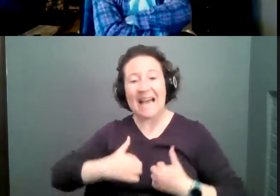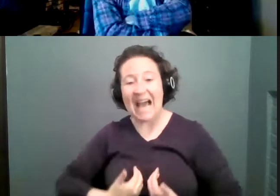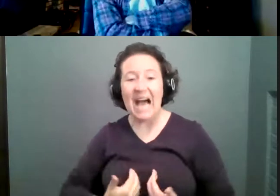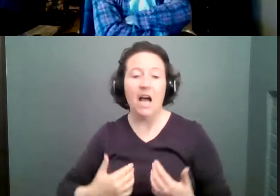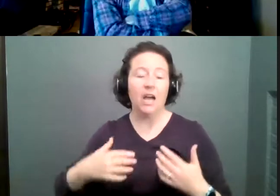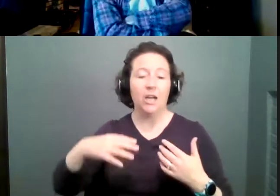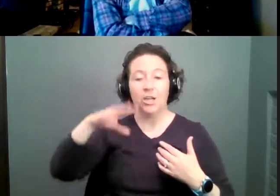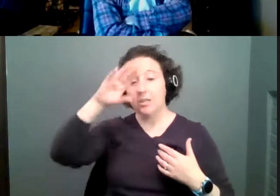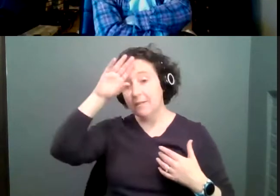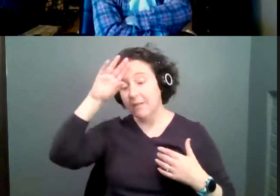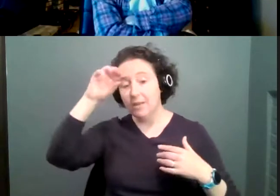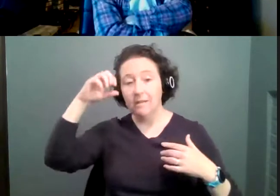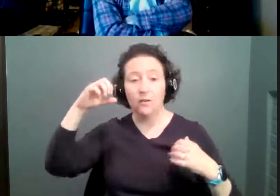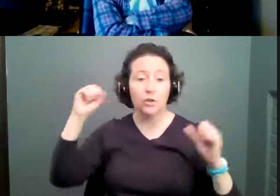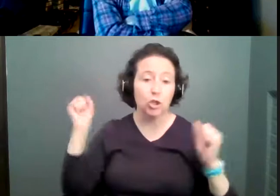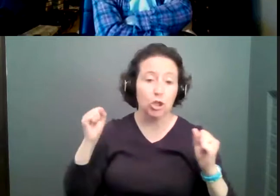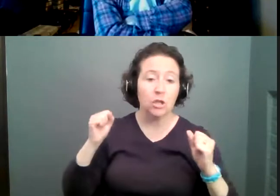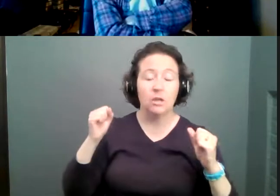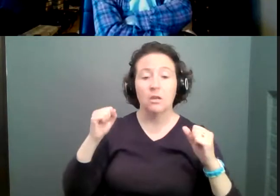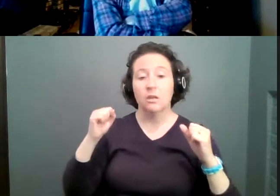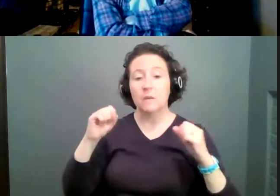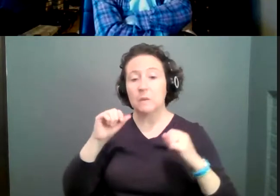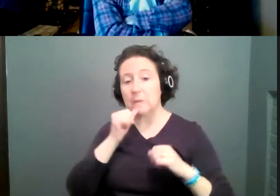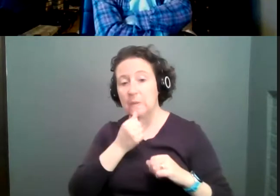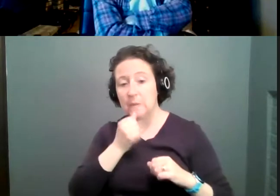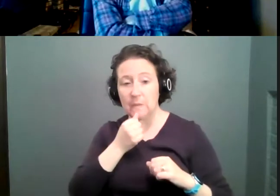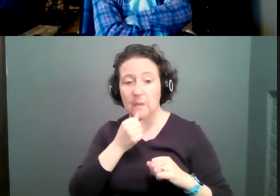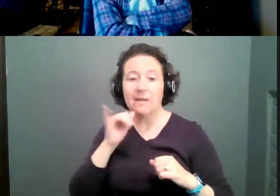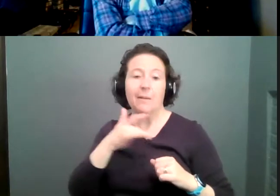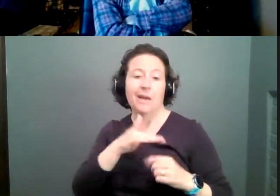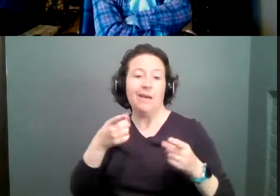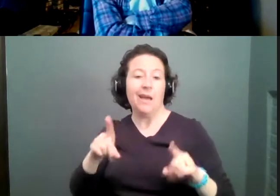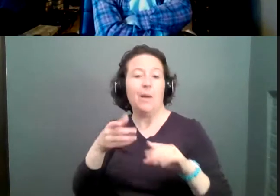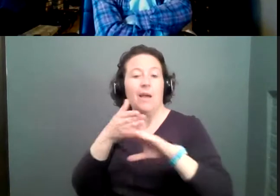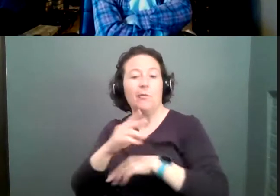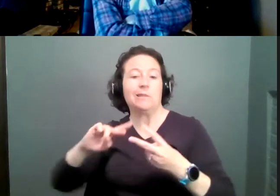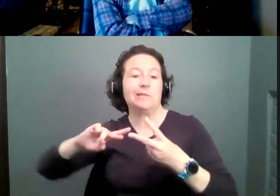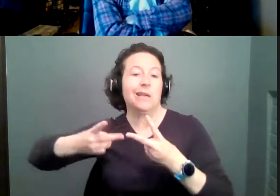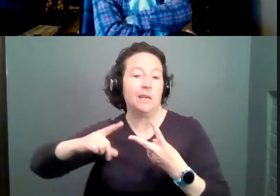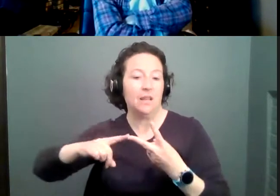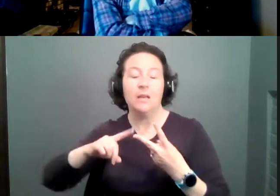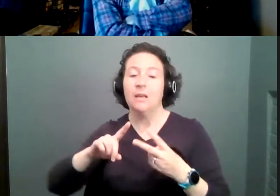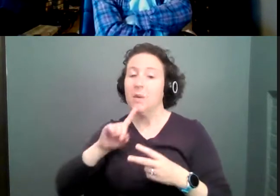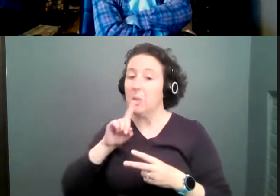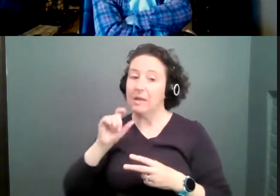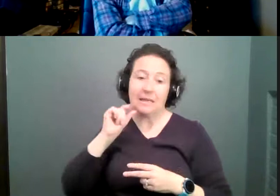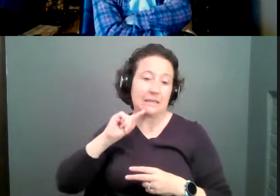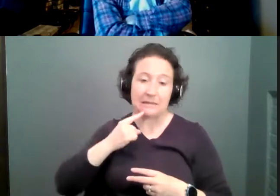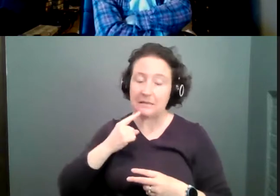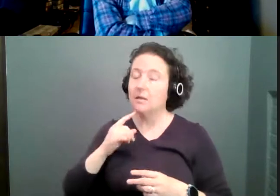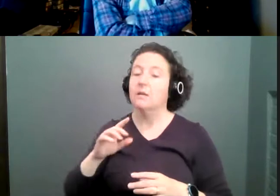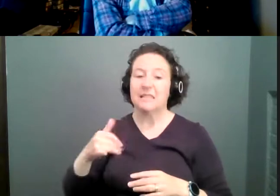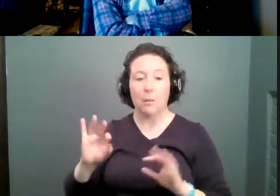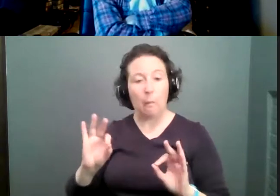as fever and joint pains, more prominent after the second dose, and they also have been mild to moderate. No serious